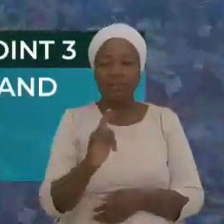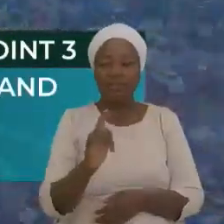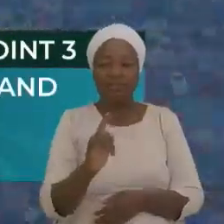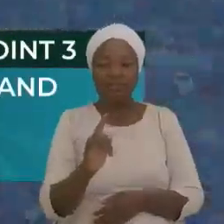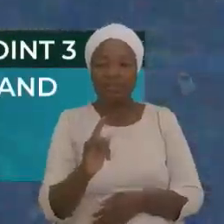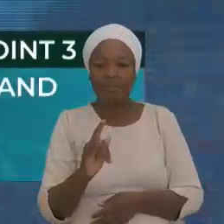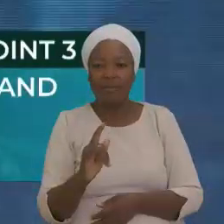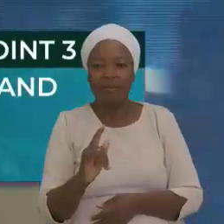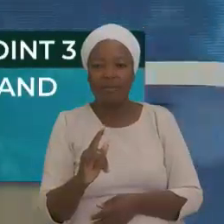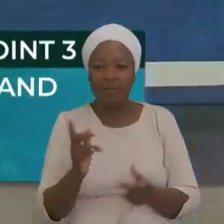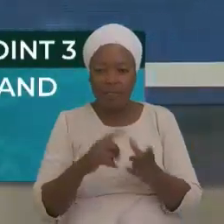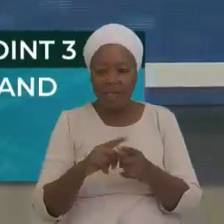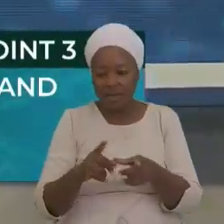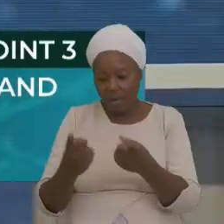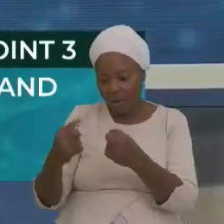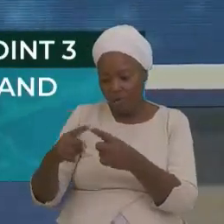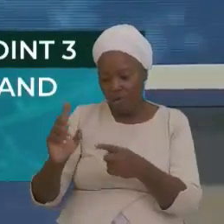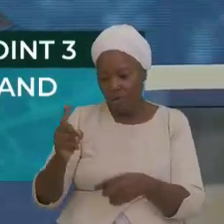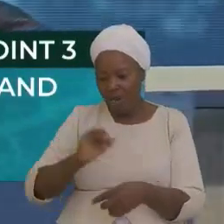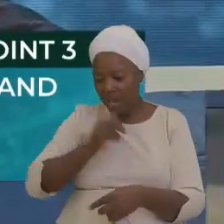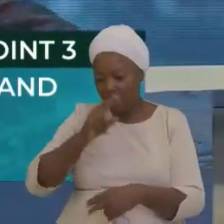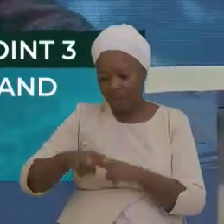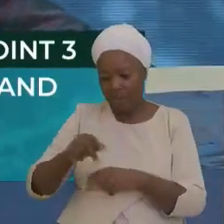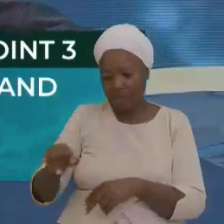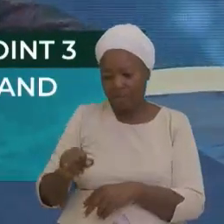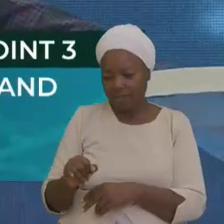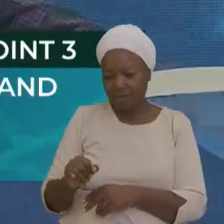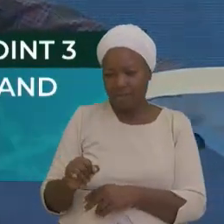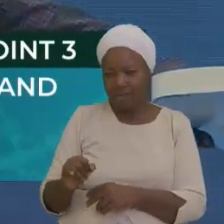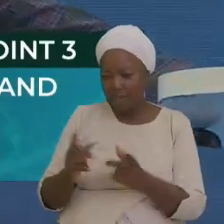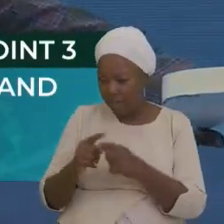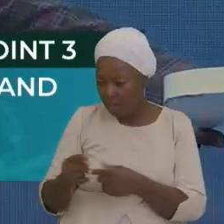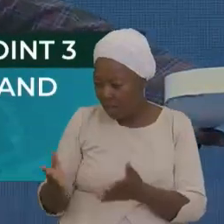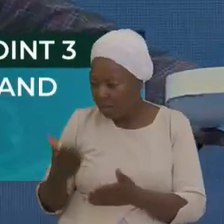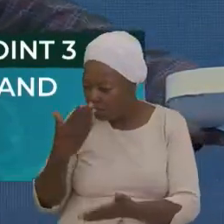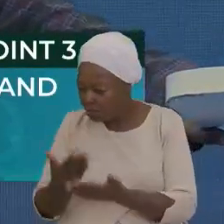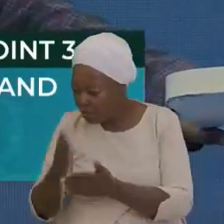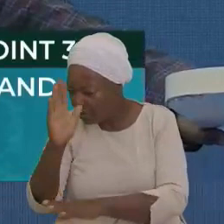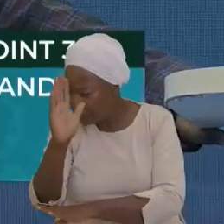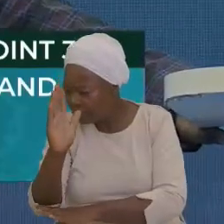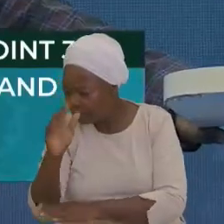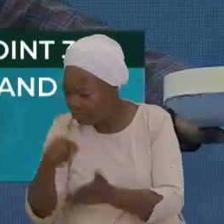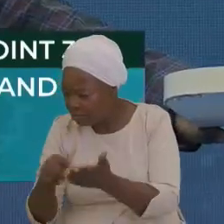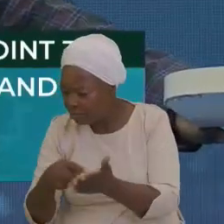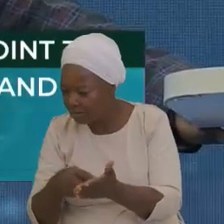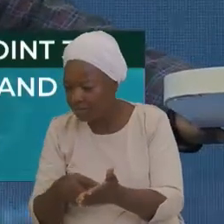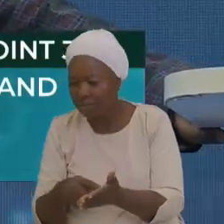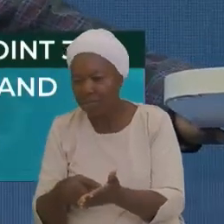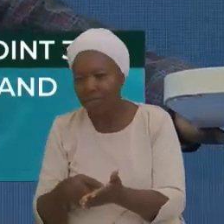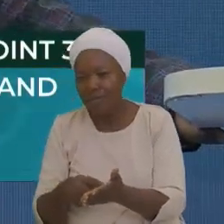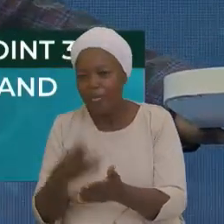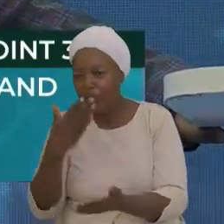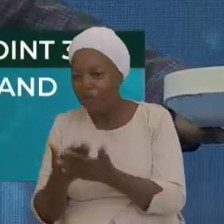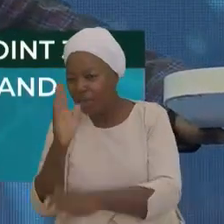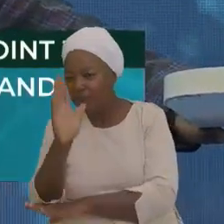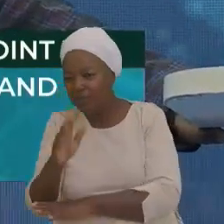He branches where I'm sitting. And he says, good afternoon, Mr. So-and-so. Good afternoon,